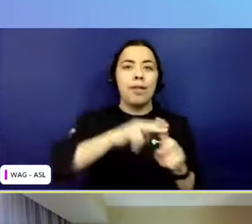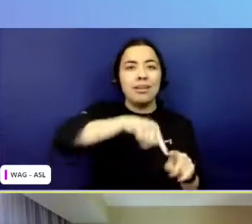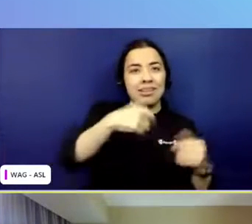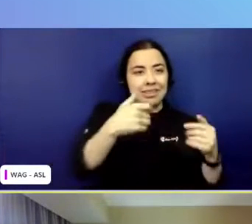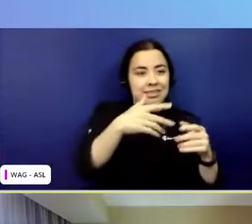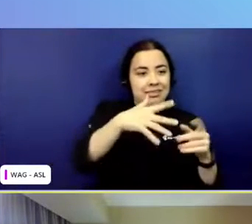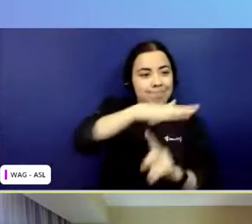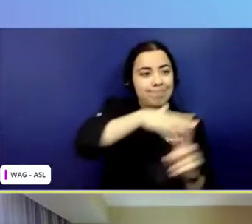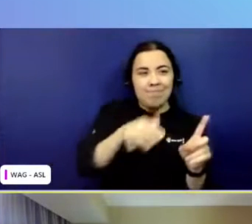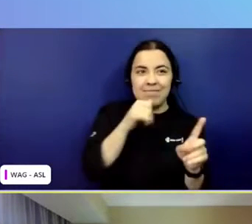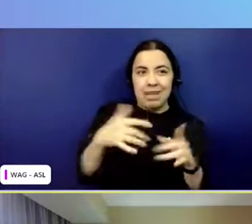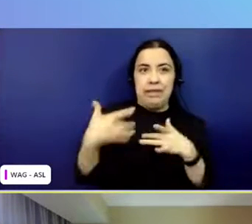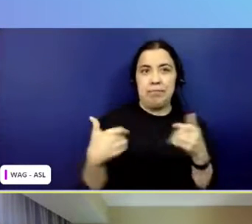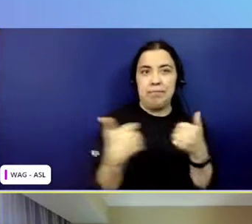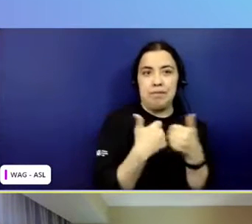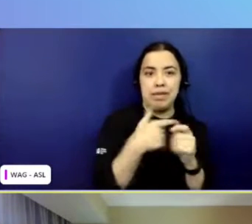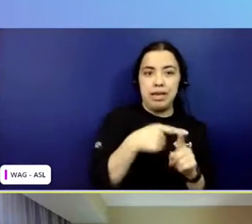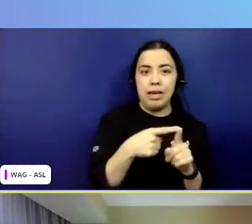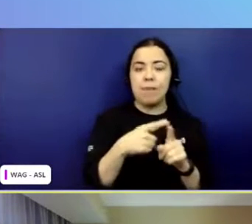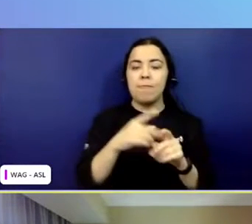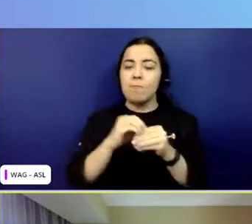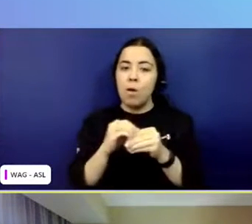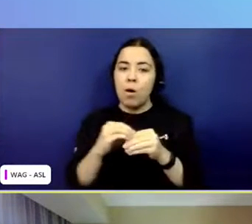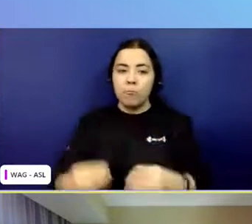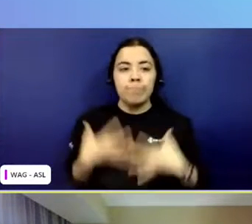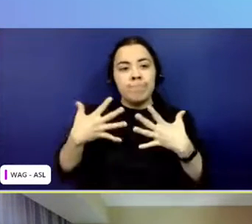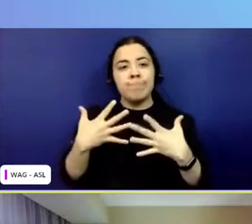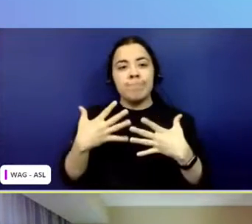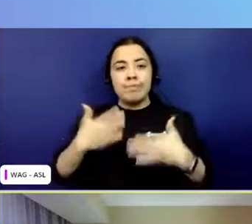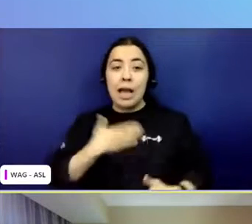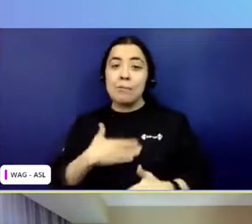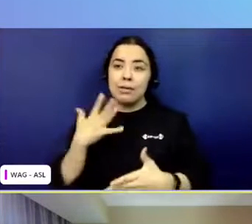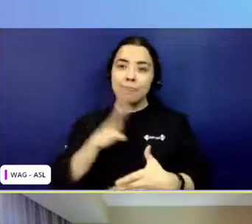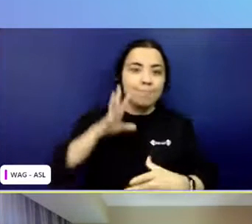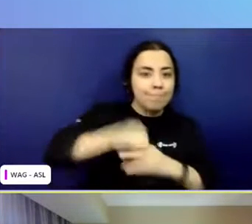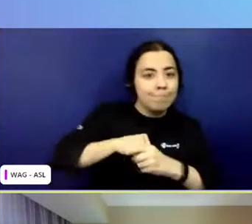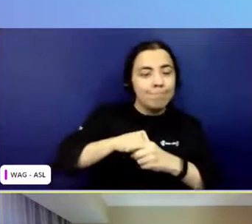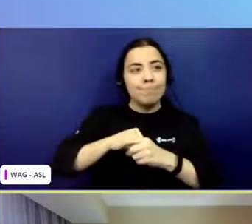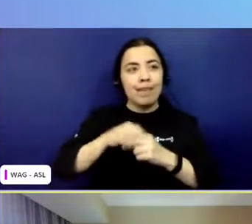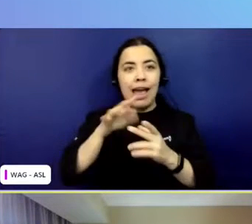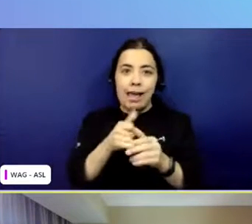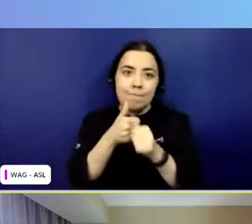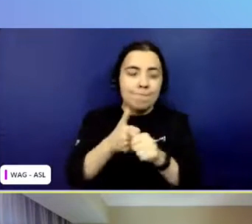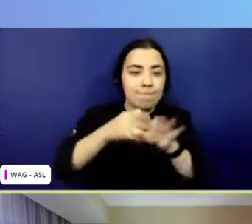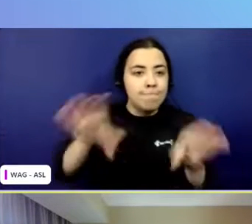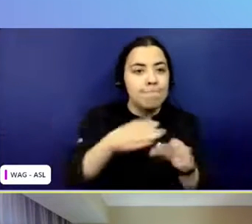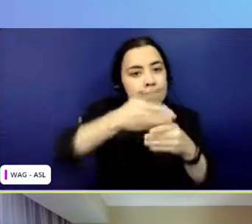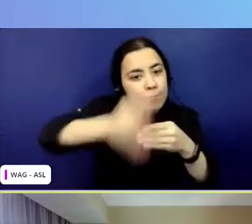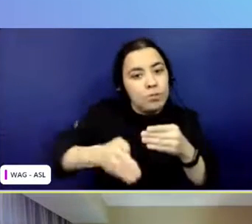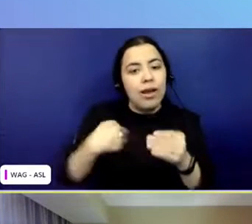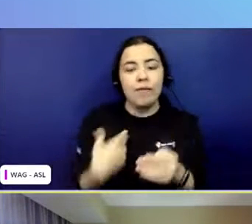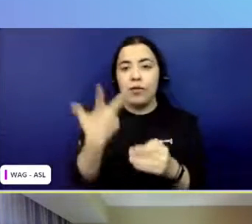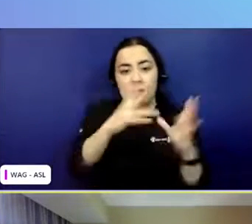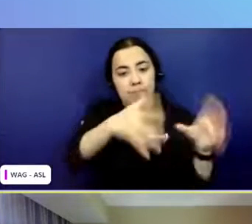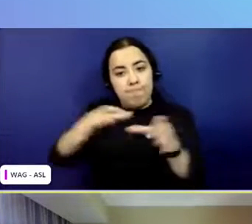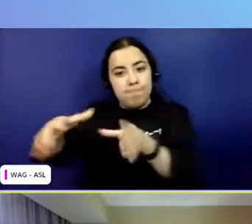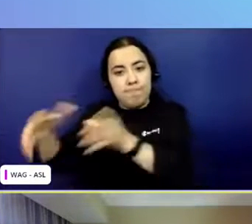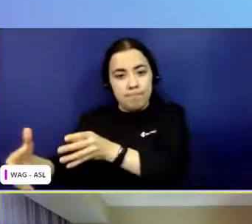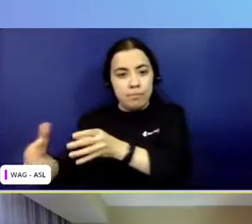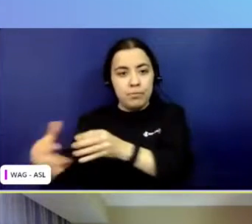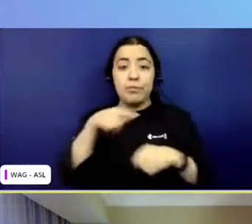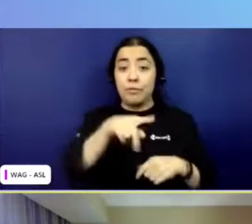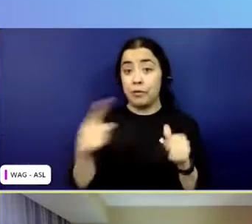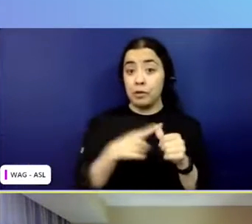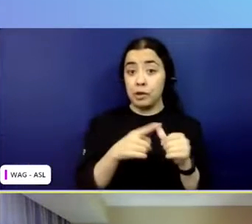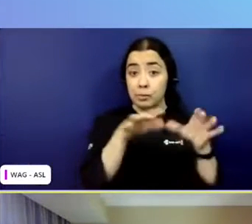to increase engagement, happiness, and loyalty. It can be broken down into three main components.